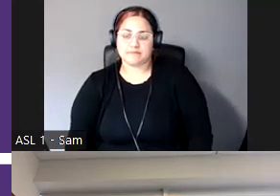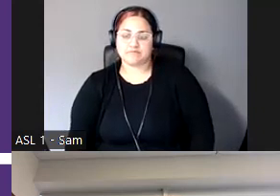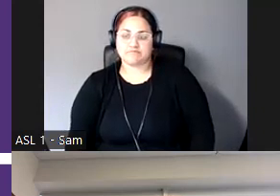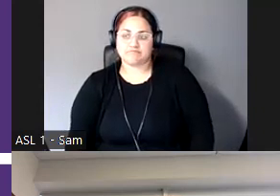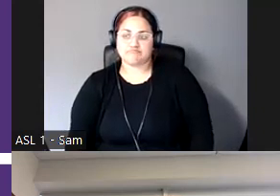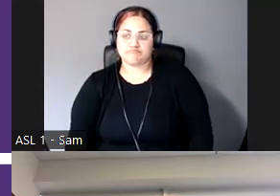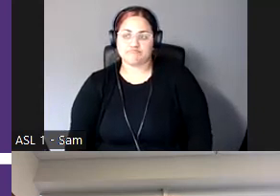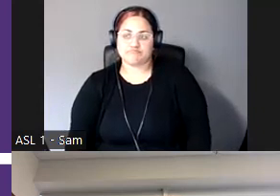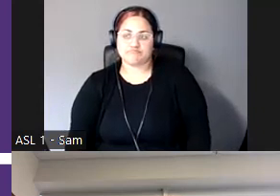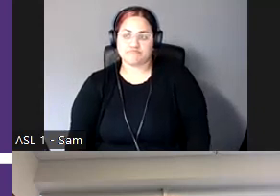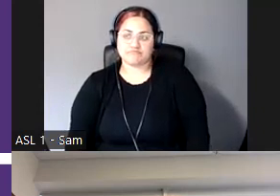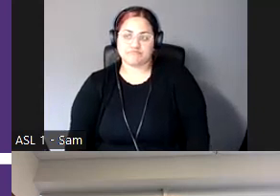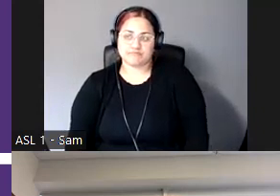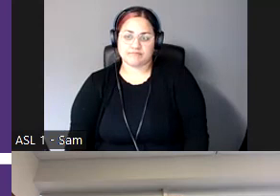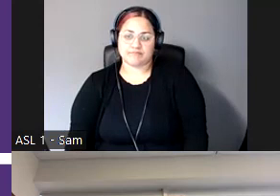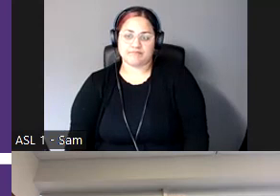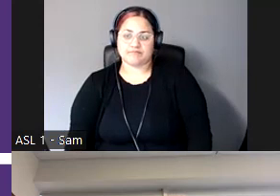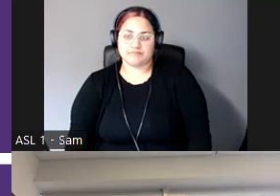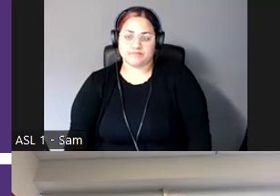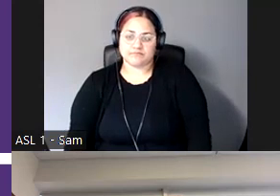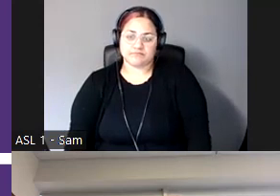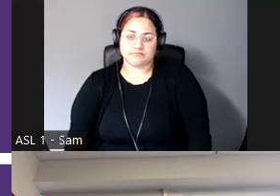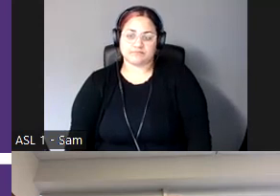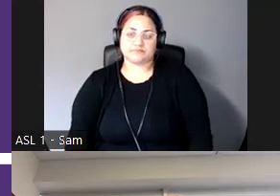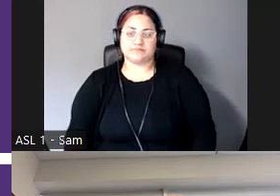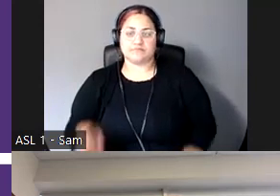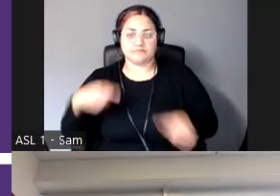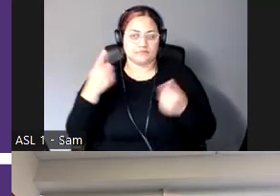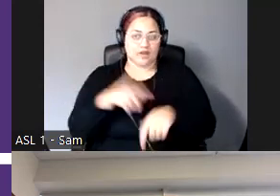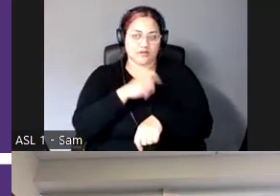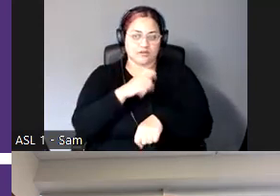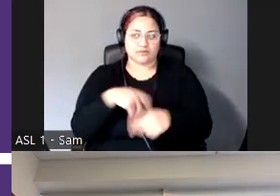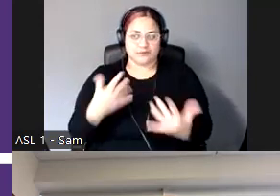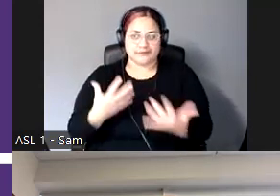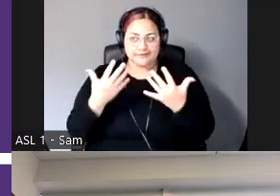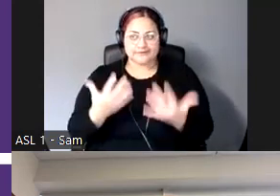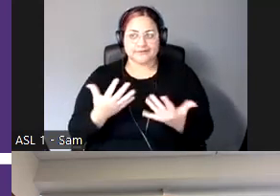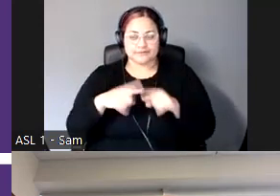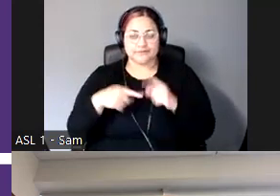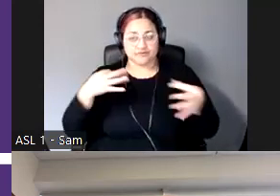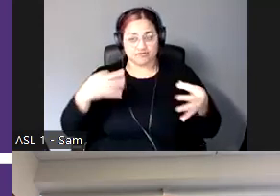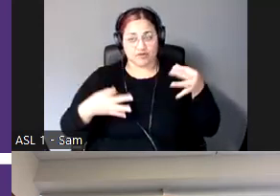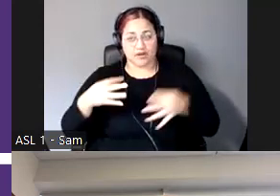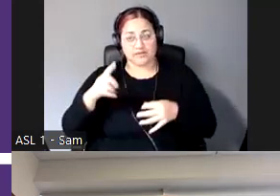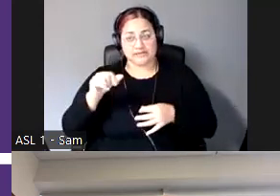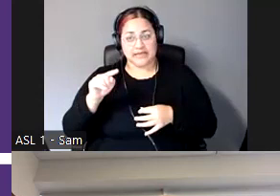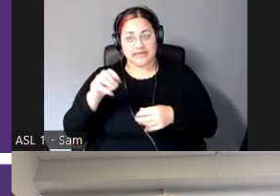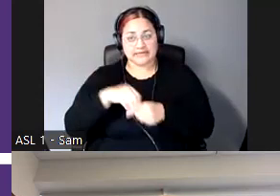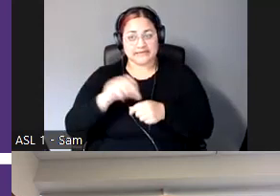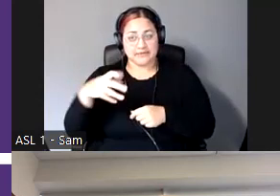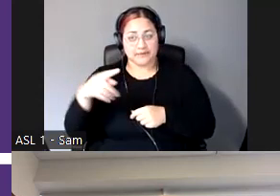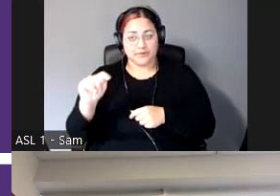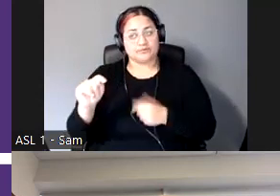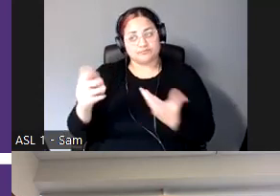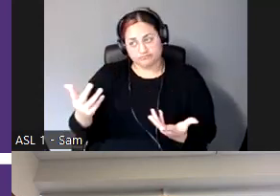trial won't be until late September, but it's been a long time sort of coming. If she has a trial date for September, then it says to me